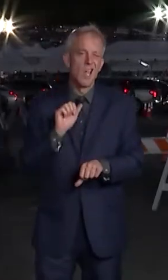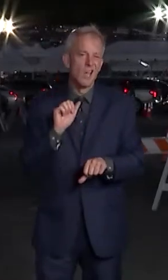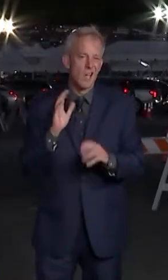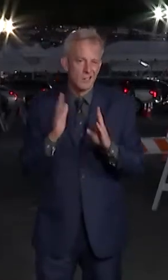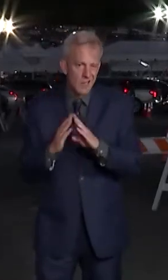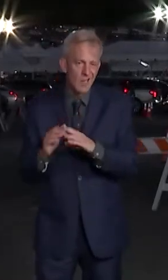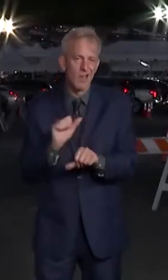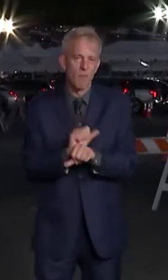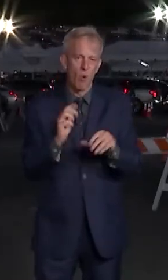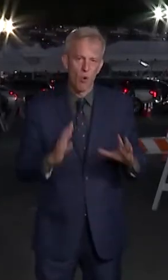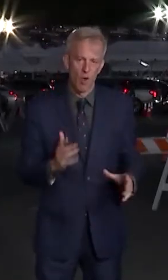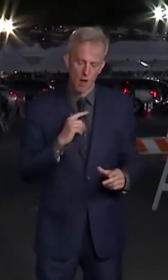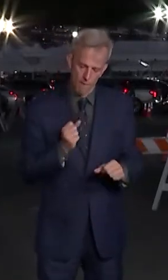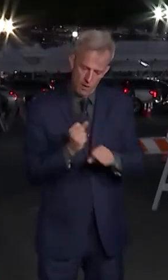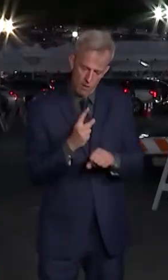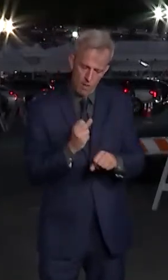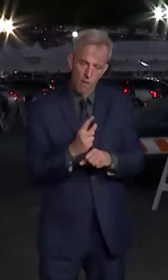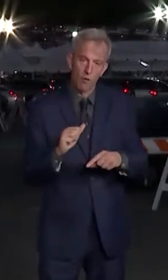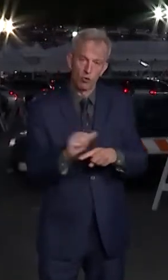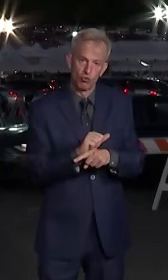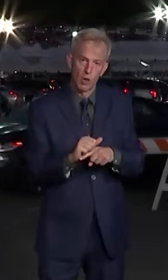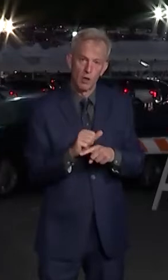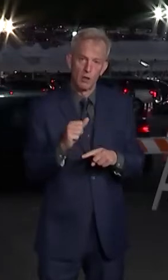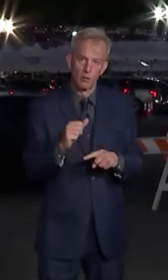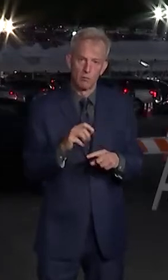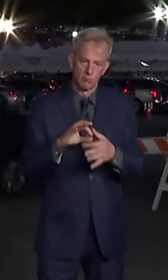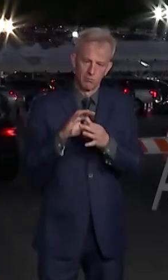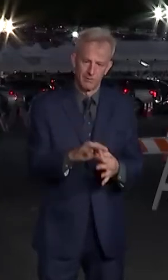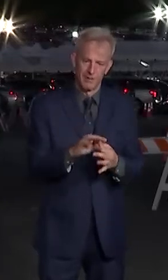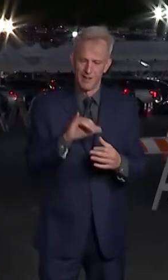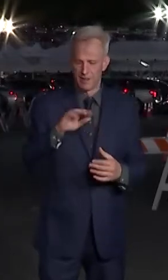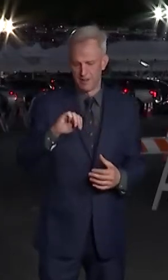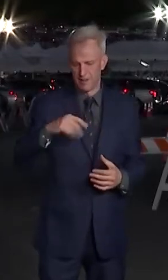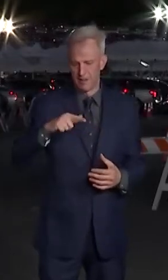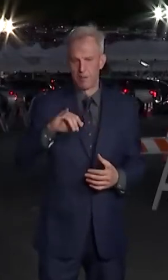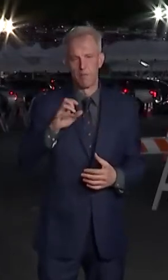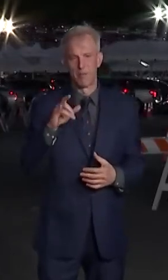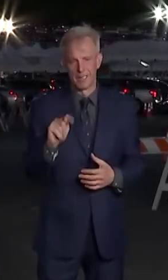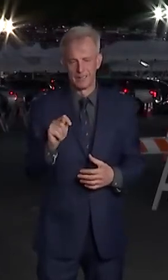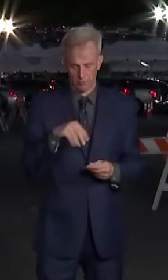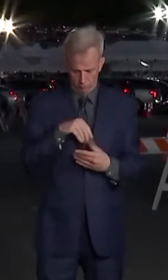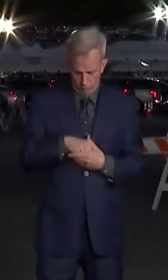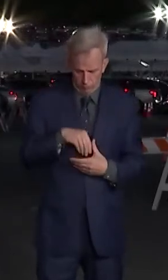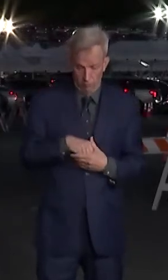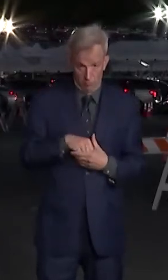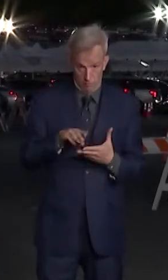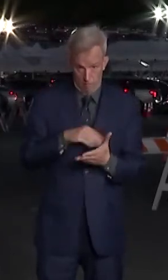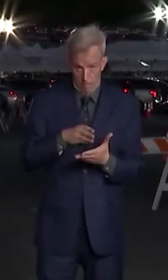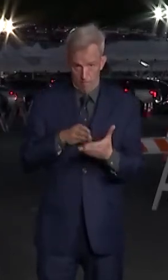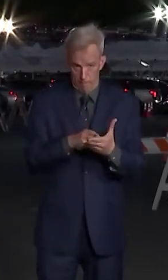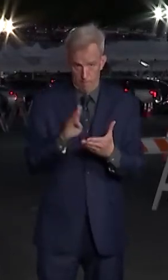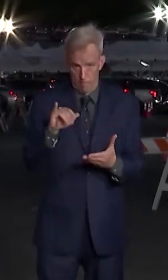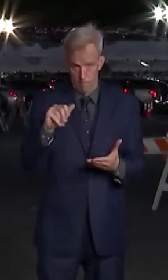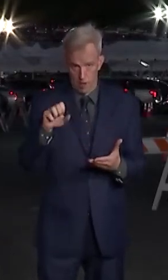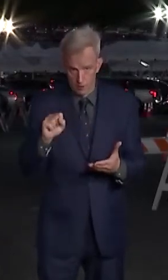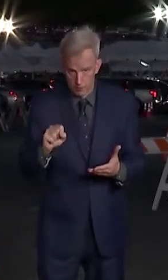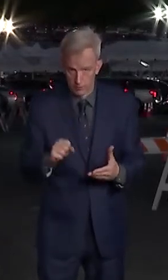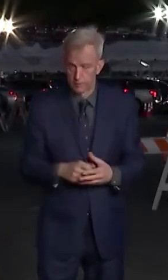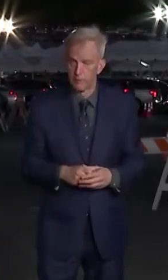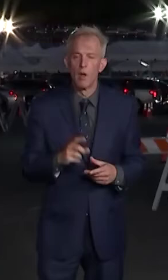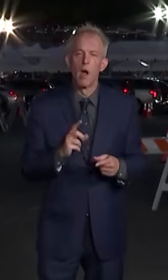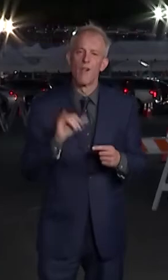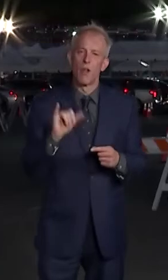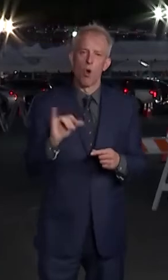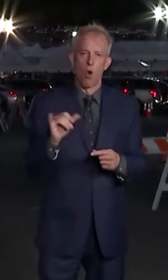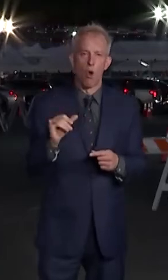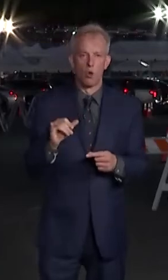have a yearly training on that implicit bias. Our progress on equity is also something that extends to what our work is